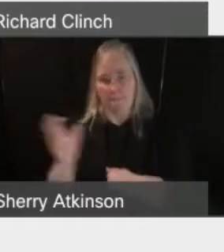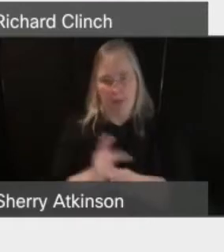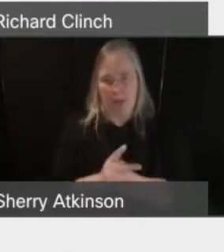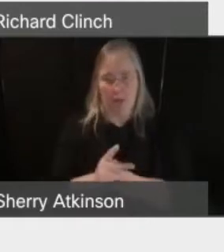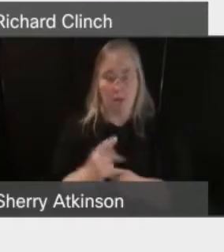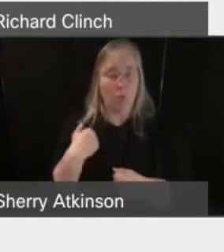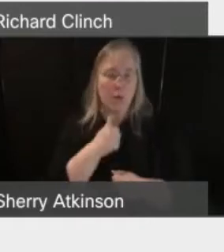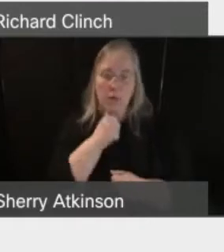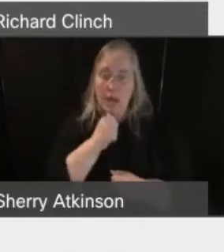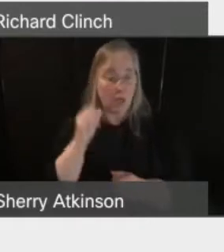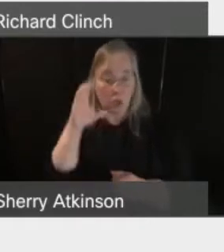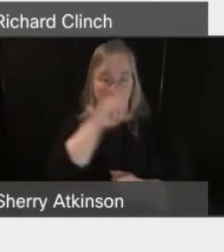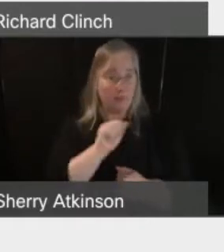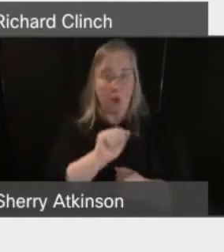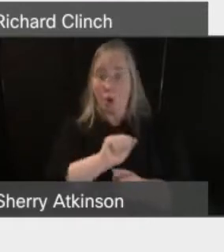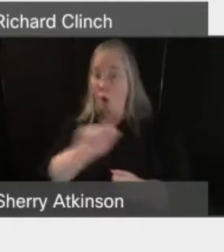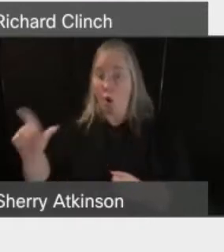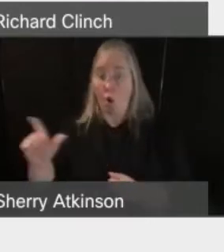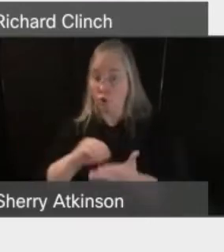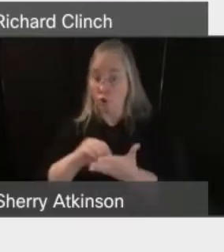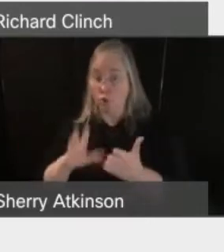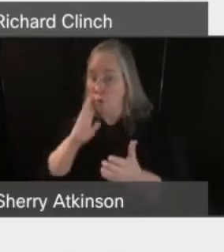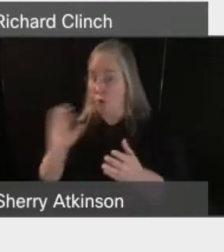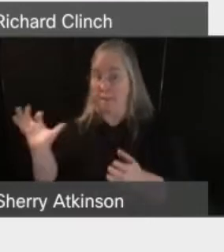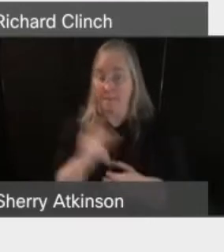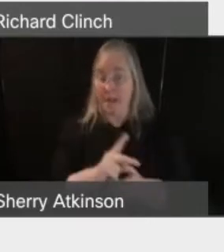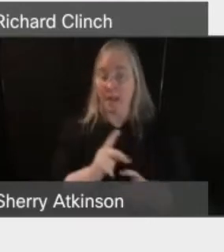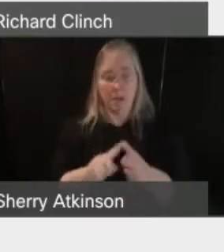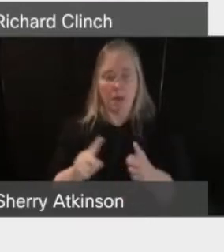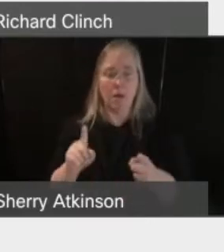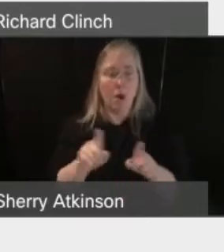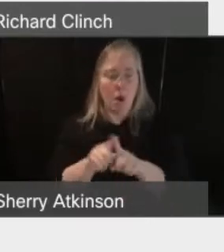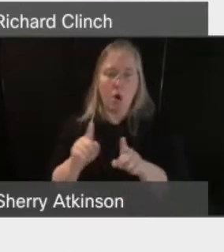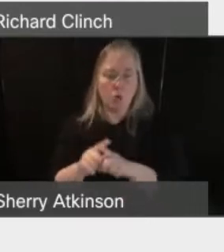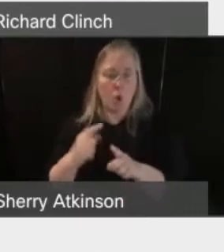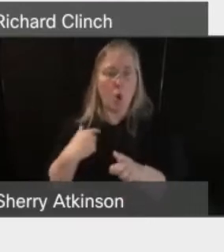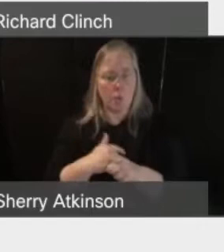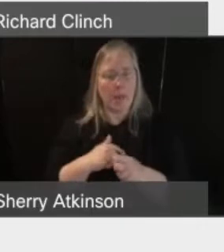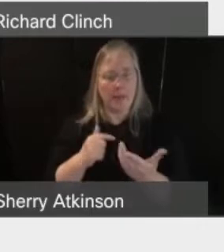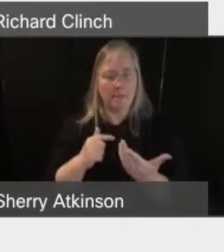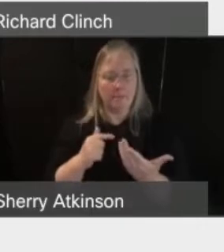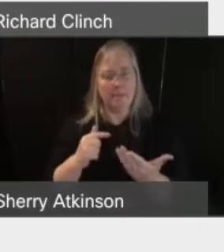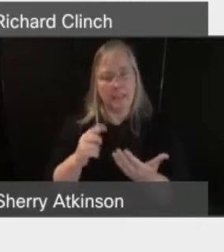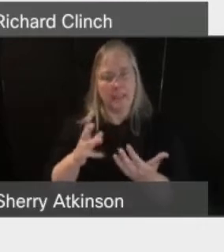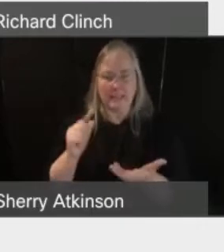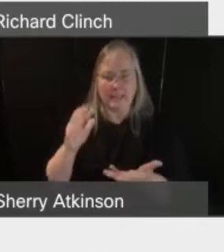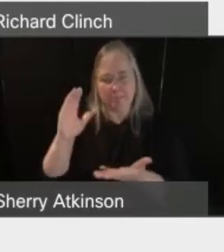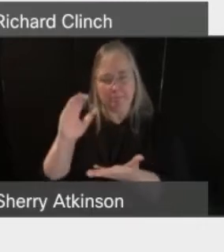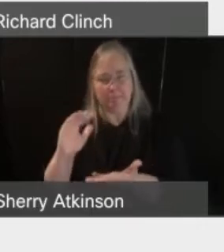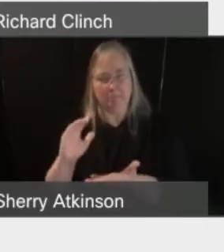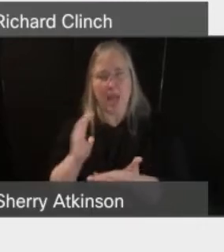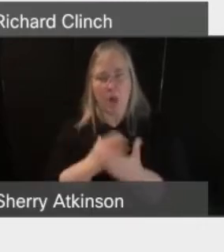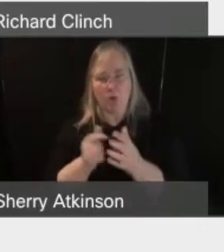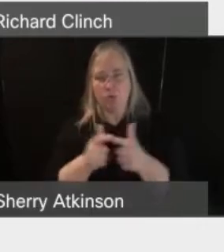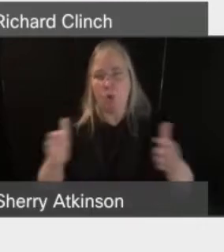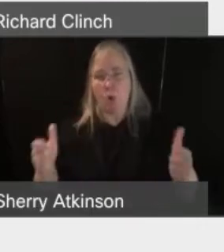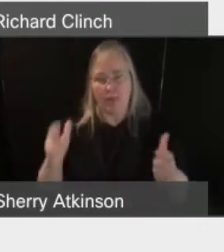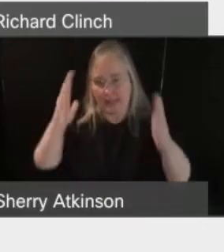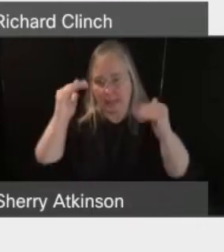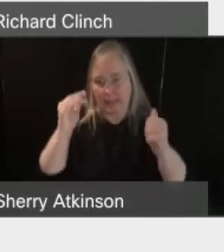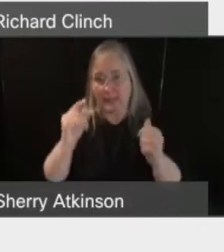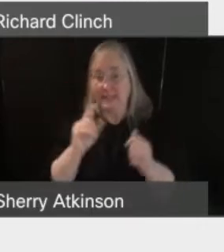that every single student would be back, but we've also tempered our growth expectations significantly. Again, if you look